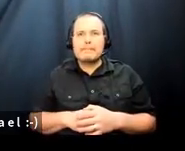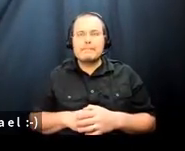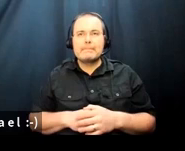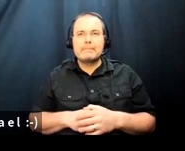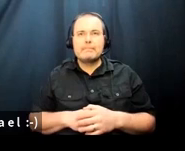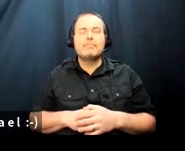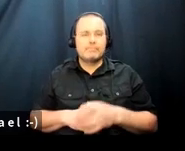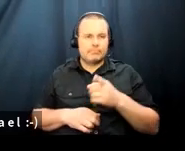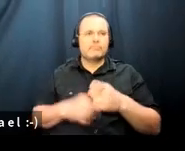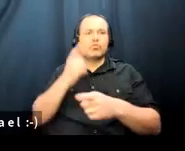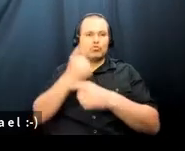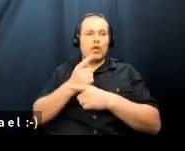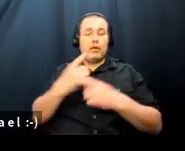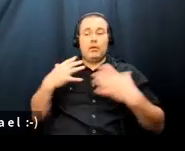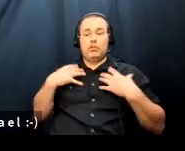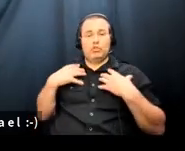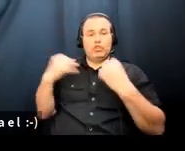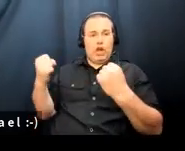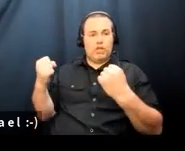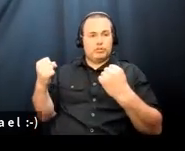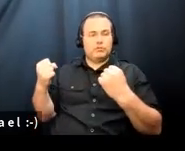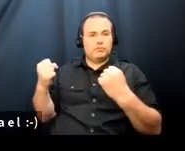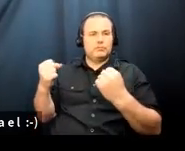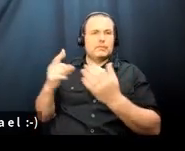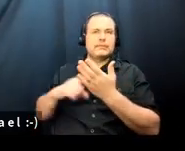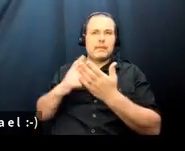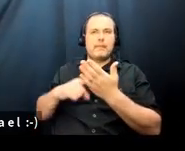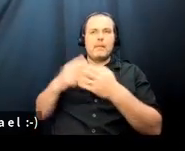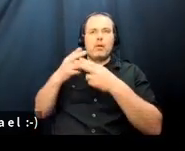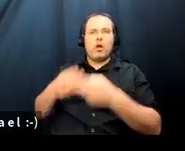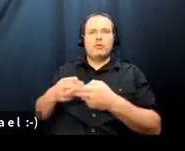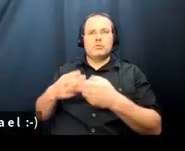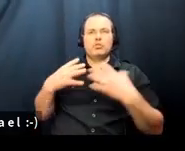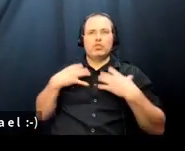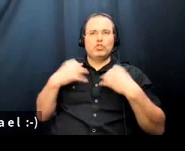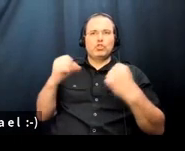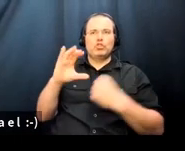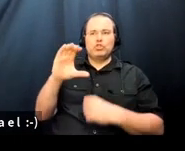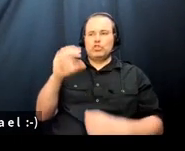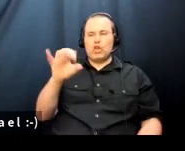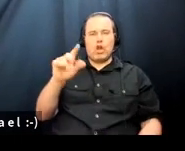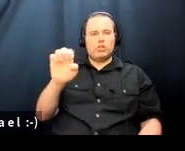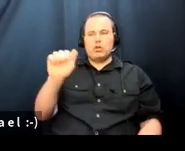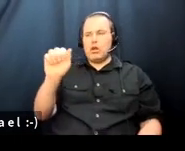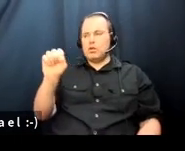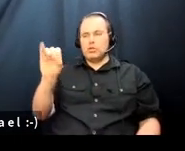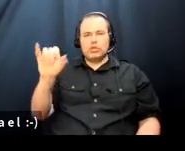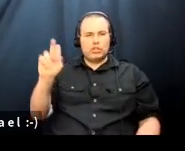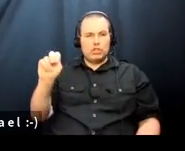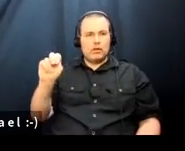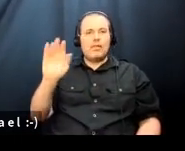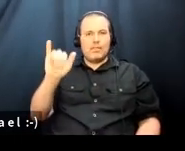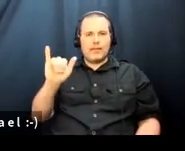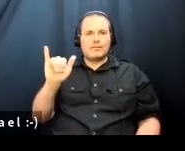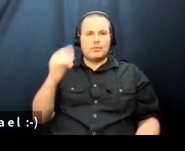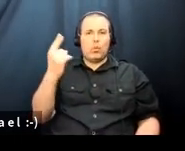You're right. Charge syndrome, sometimes called charge association, is one of the only syndromes that impacts every